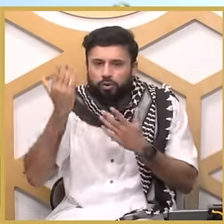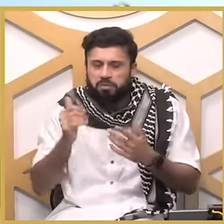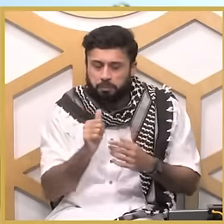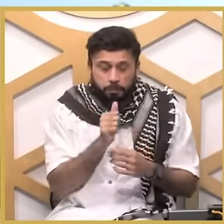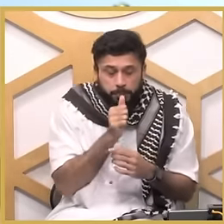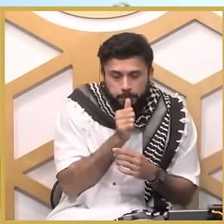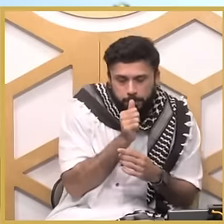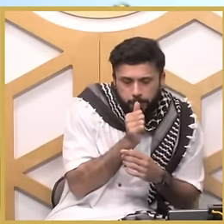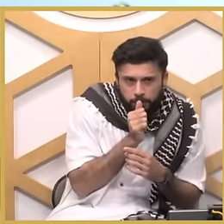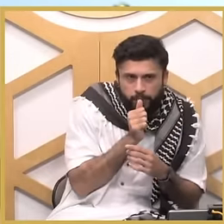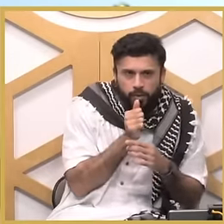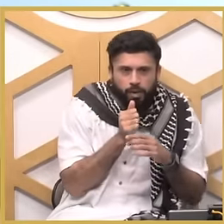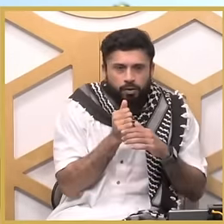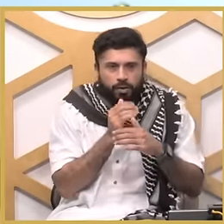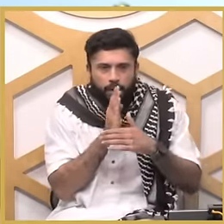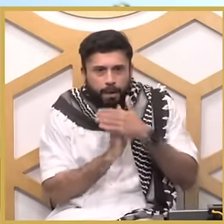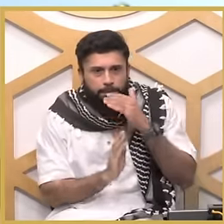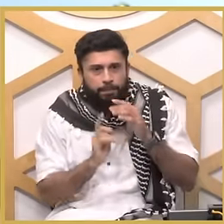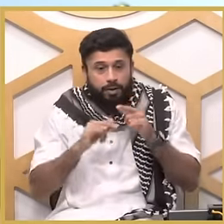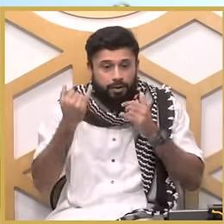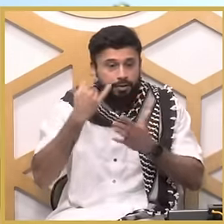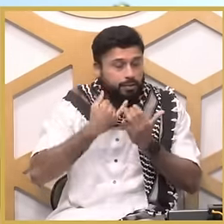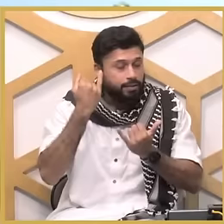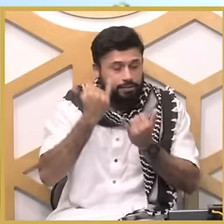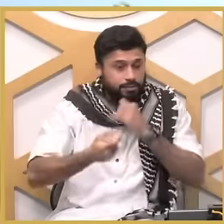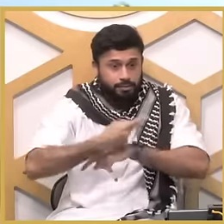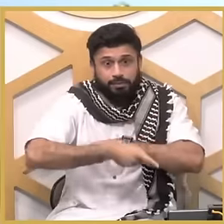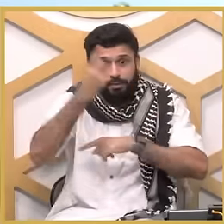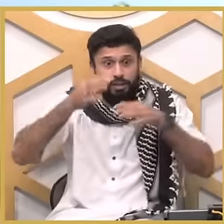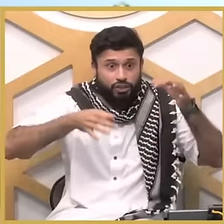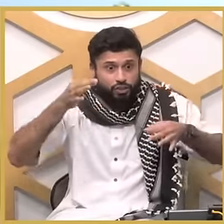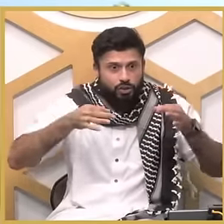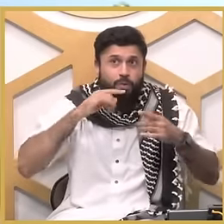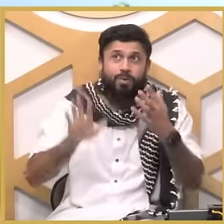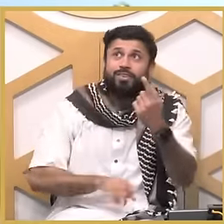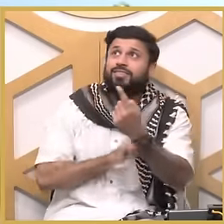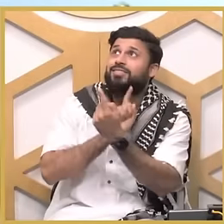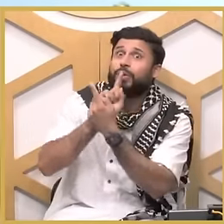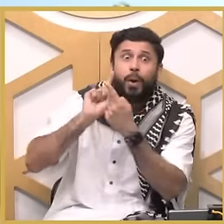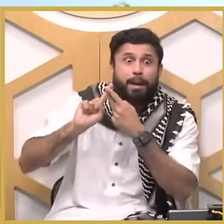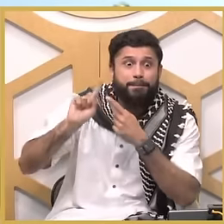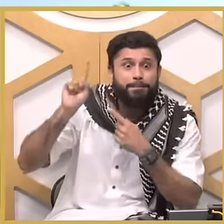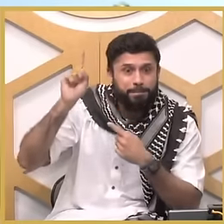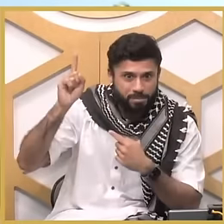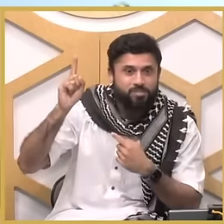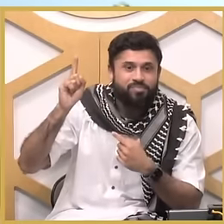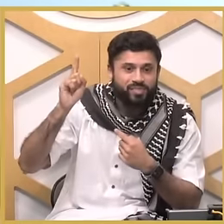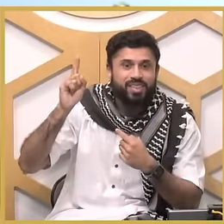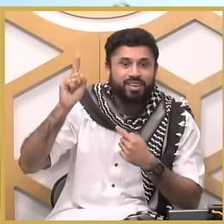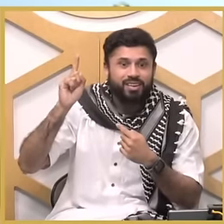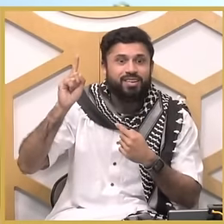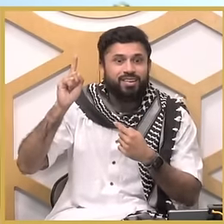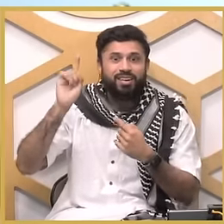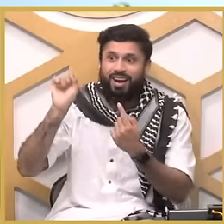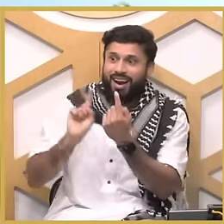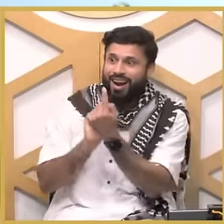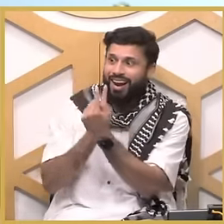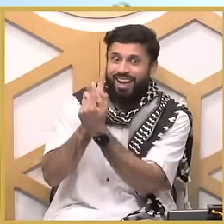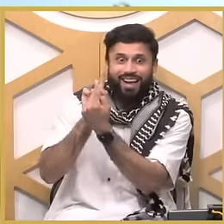subhanahu wa ta'ala, it's like if you've got a secret with someone else and you and that person are in the room and both of you know about it and no one else knows about it,